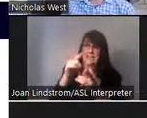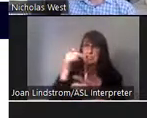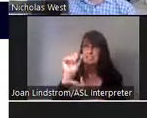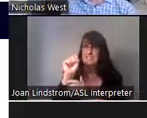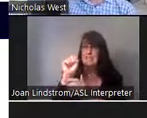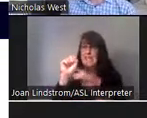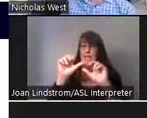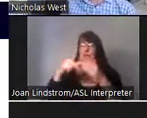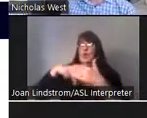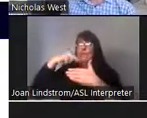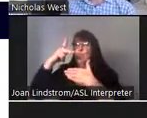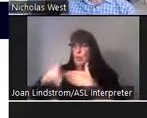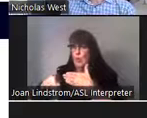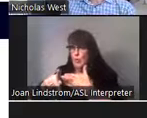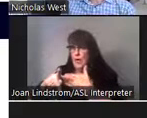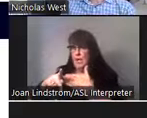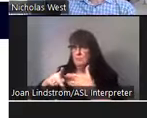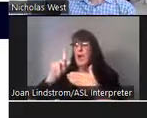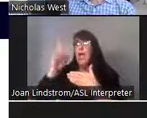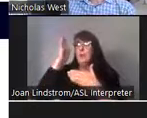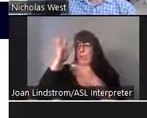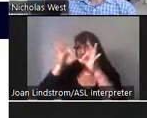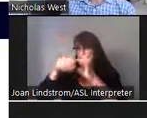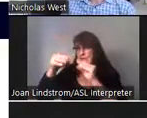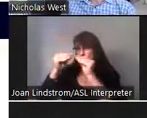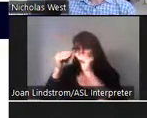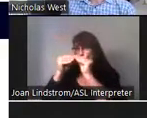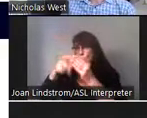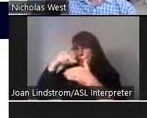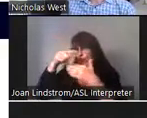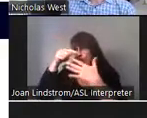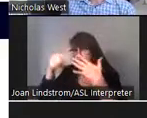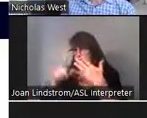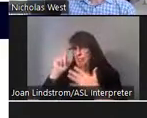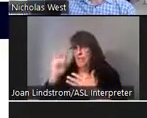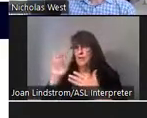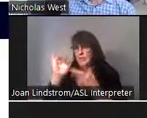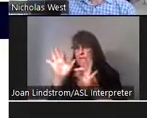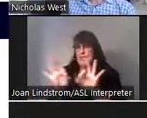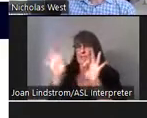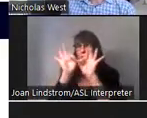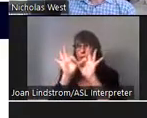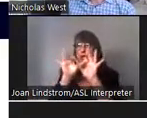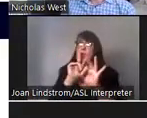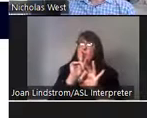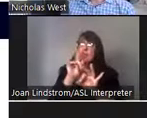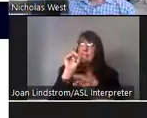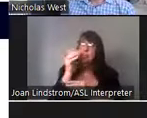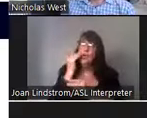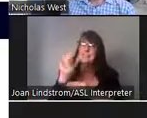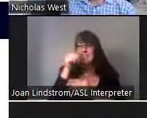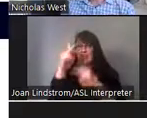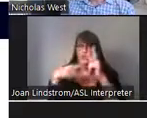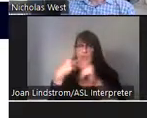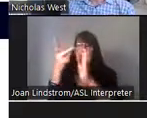program. And I'll get into some of the specific programs later that might be relevant. But I wanted you to note this is another type of policy